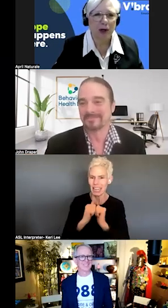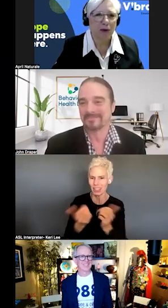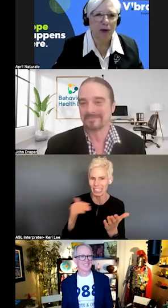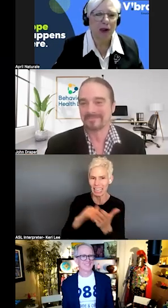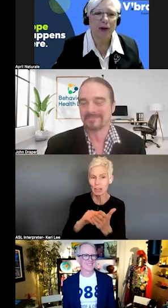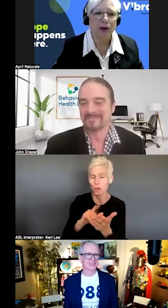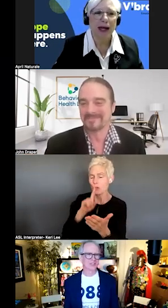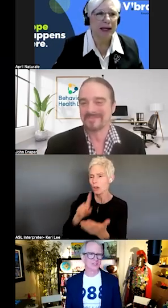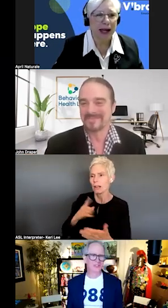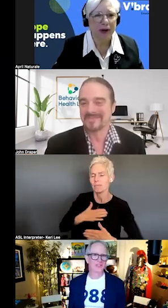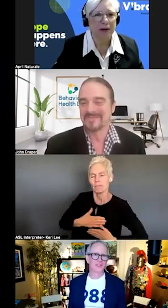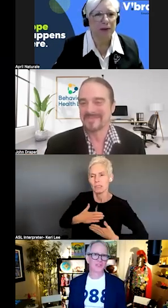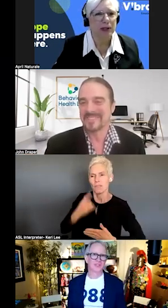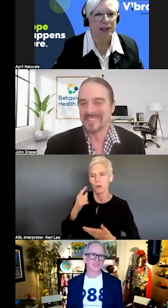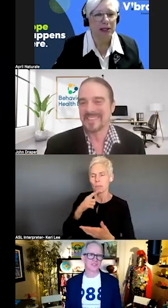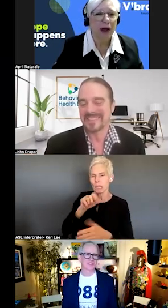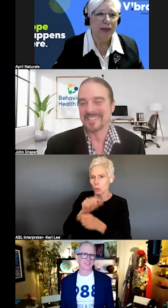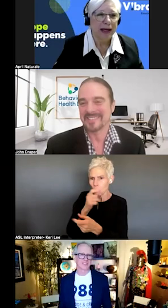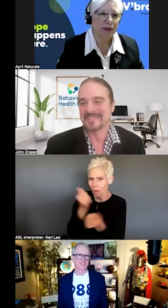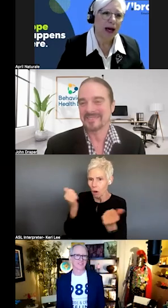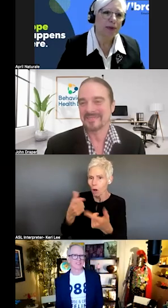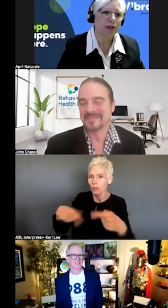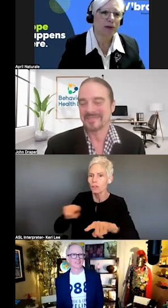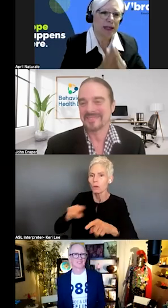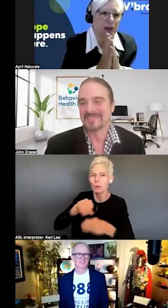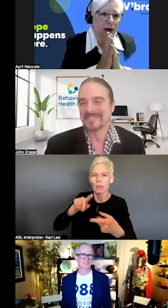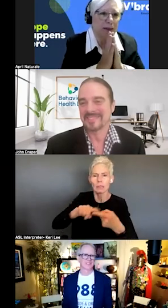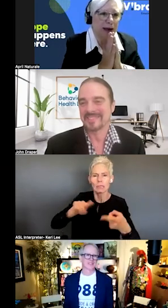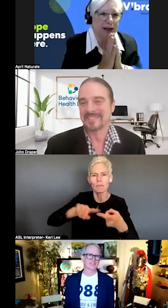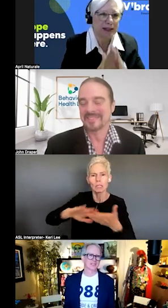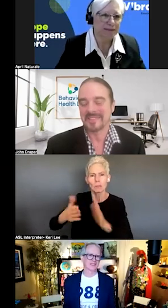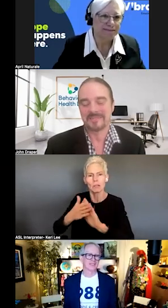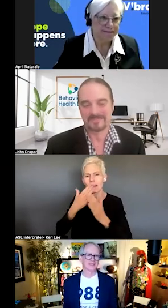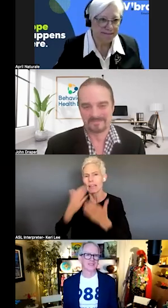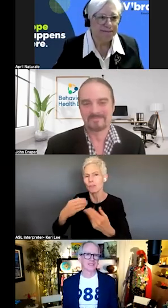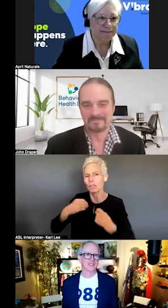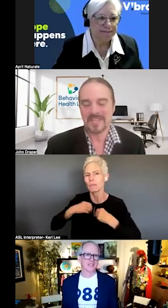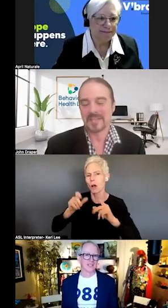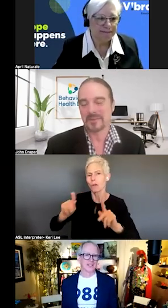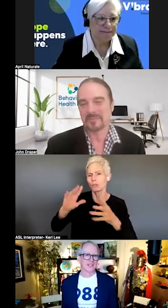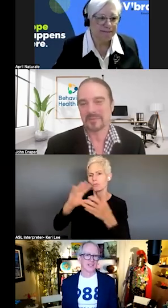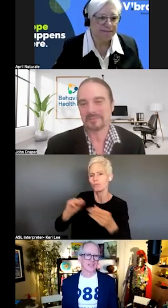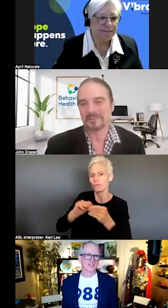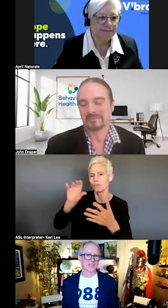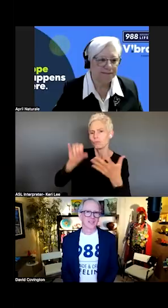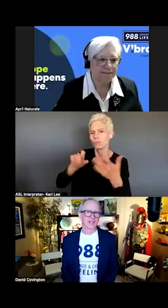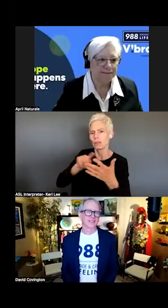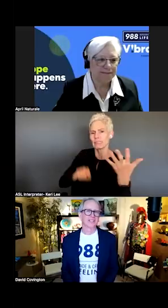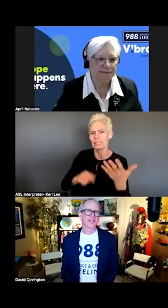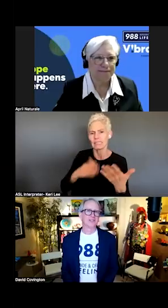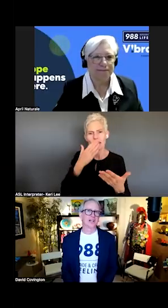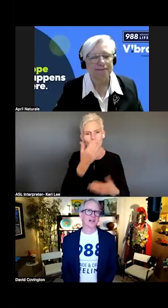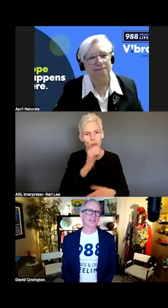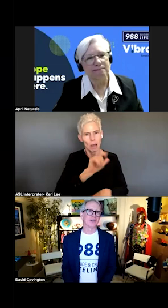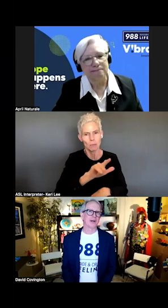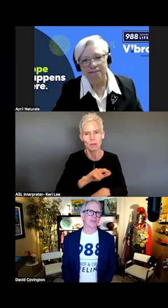me working with all of you and in every community. So thanks for the opportunity to talk about this. Thank you, April. Yes,